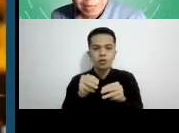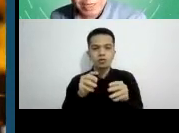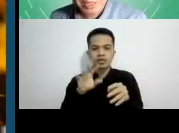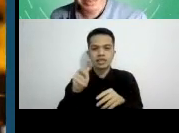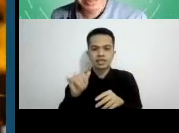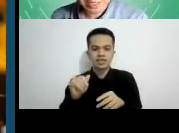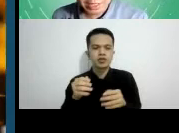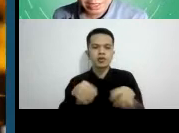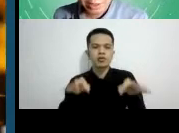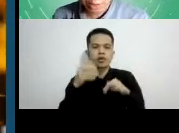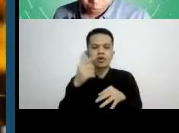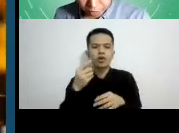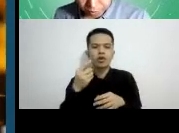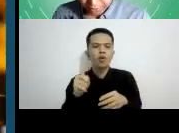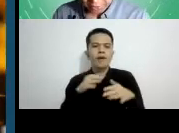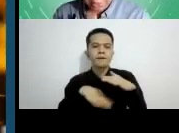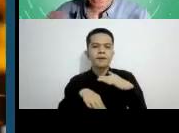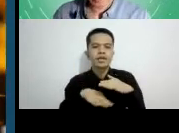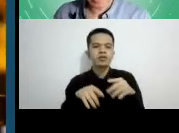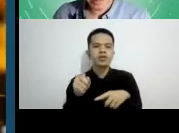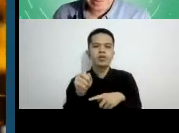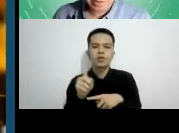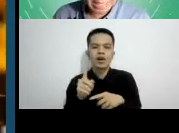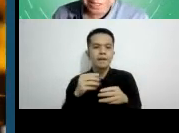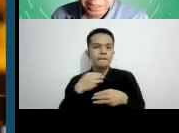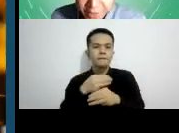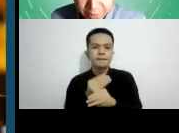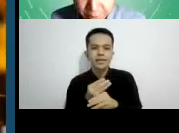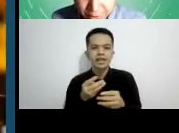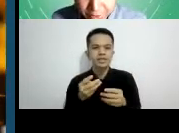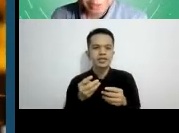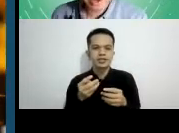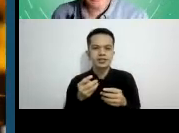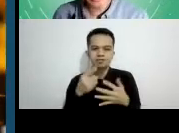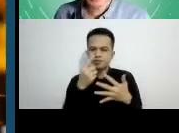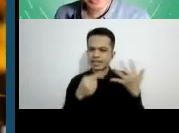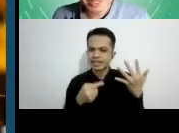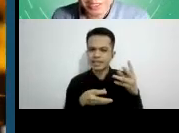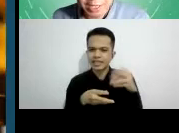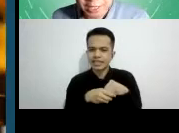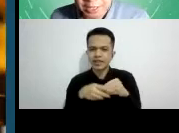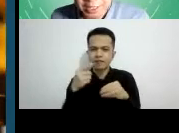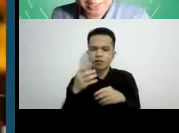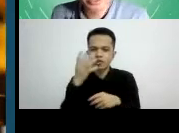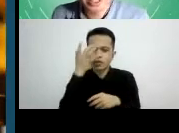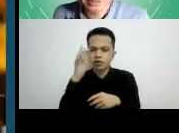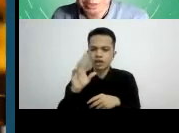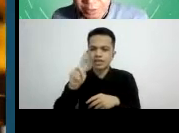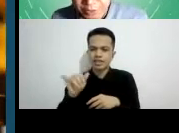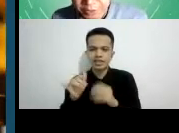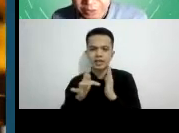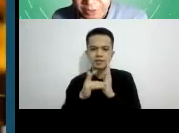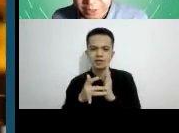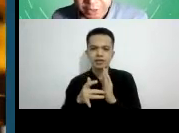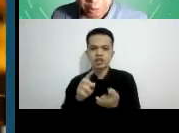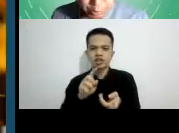what makes the basis or what makes the ingredients pretty much of these smart cities and these technological